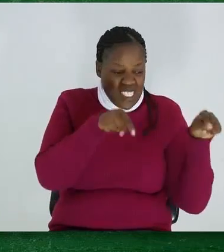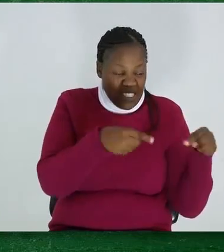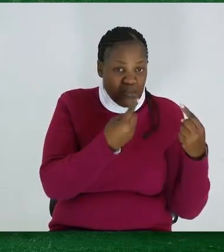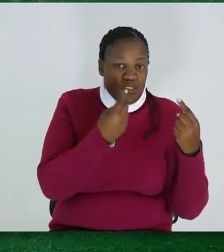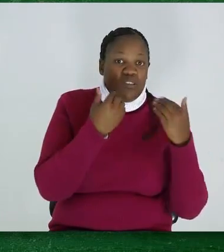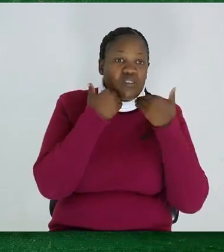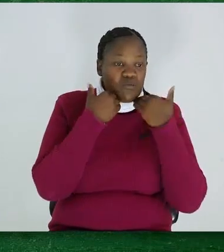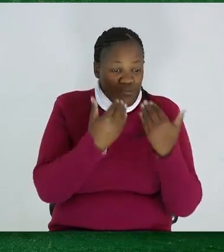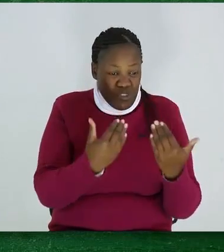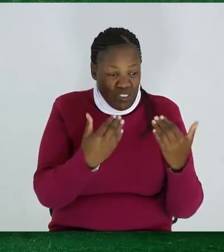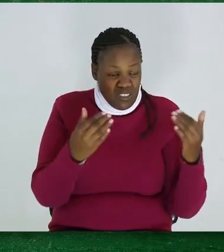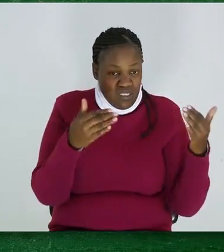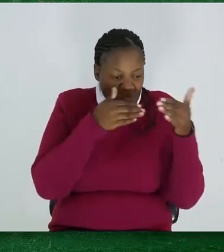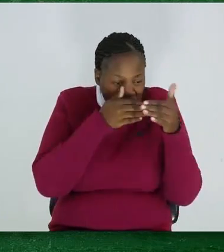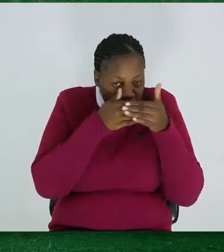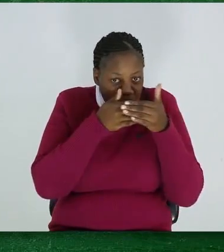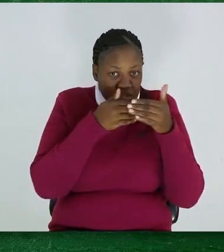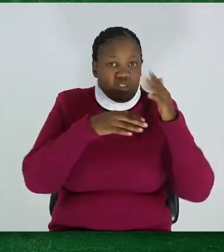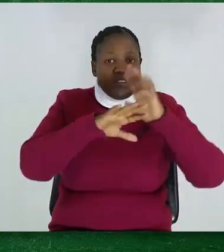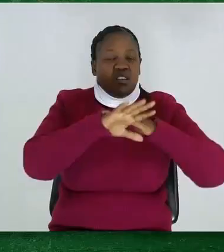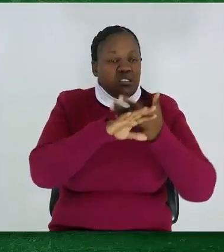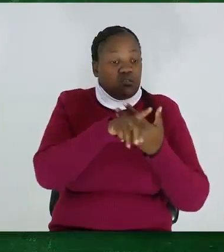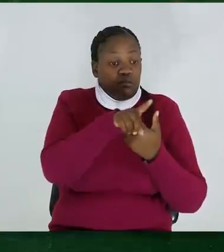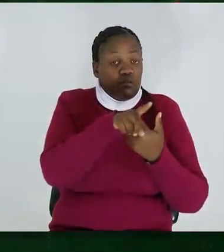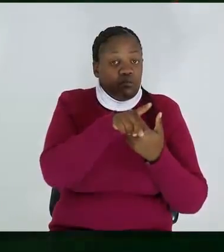common. An example, Elizabeth?